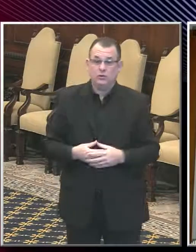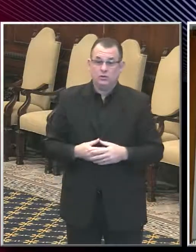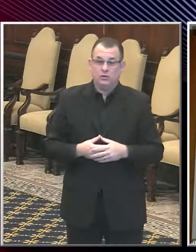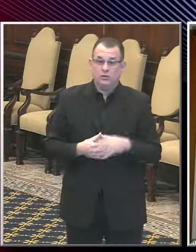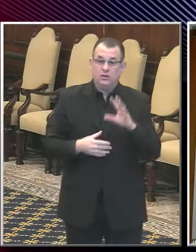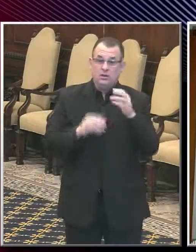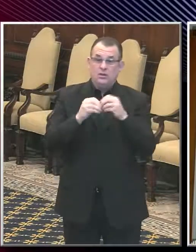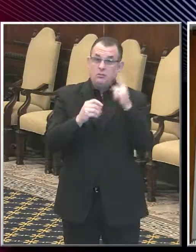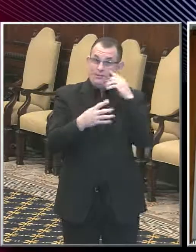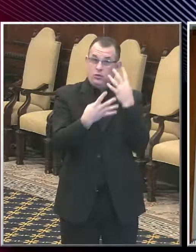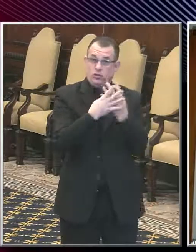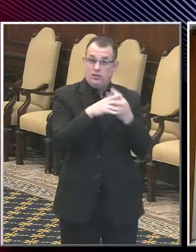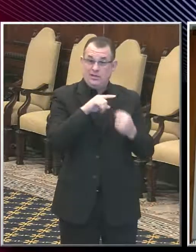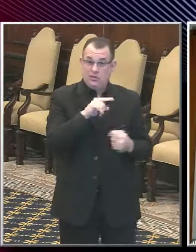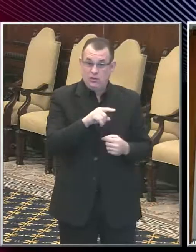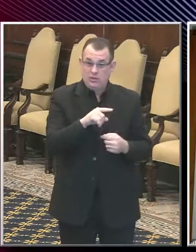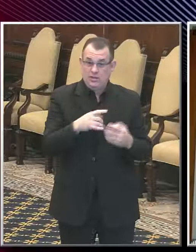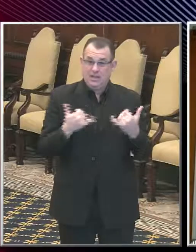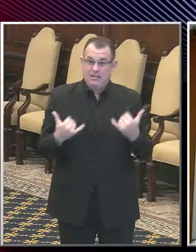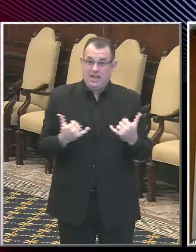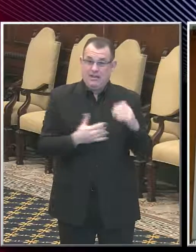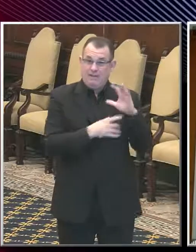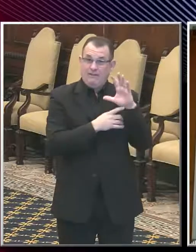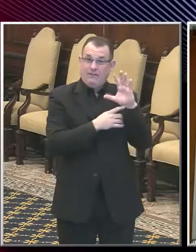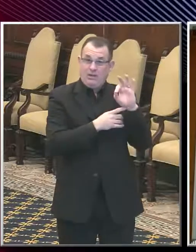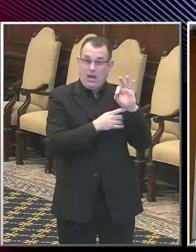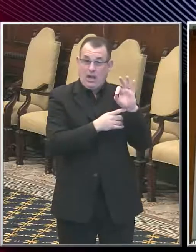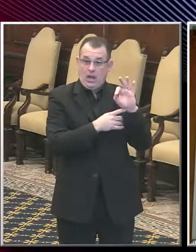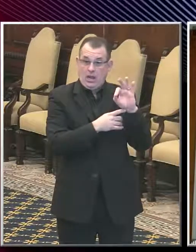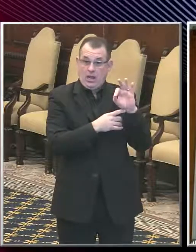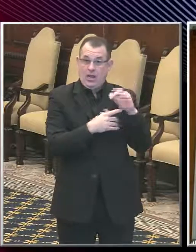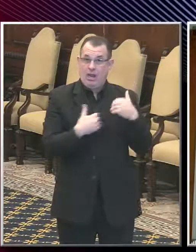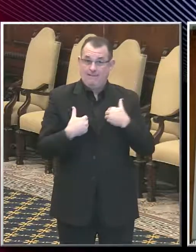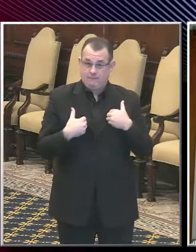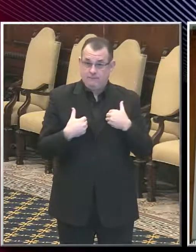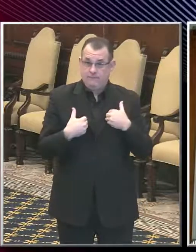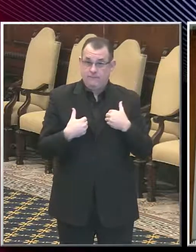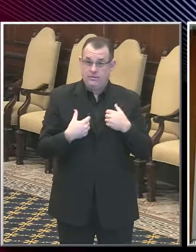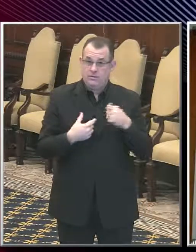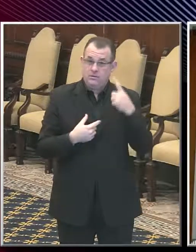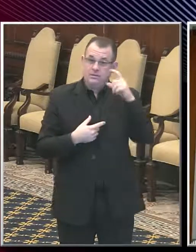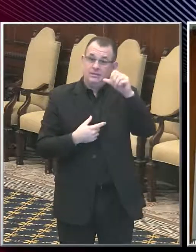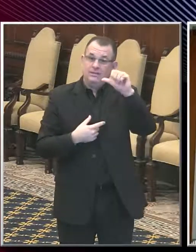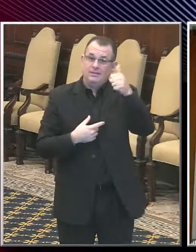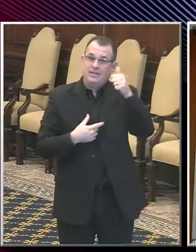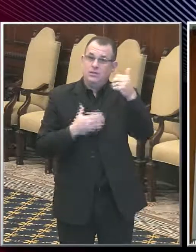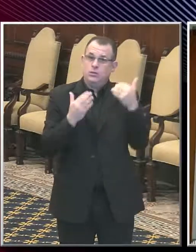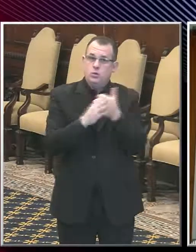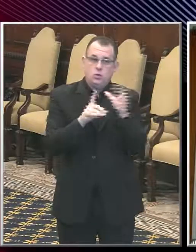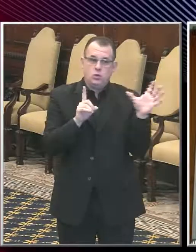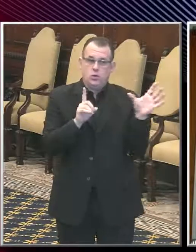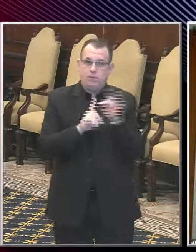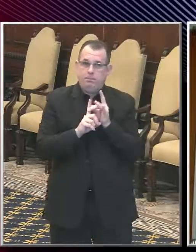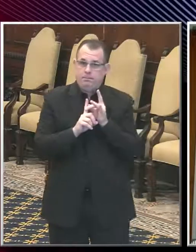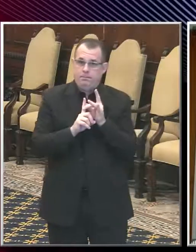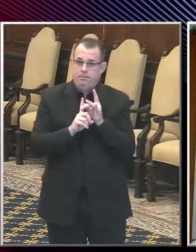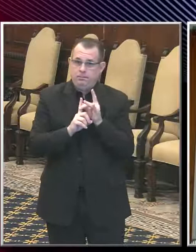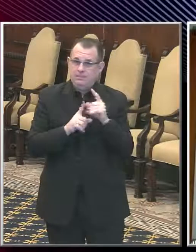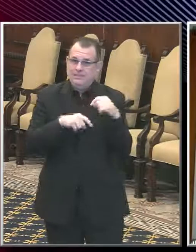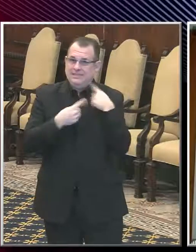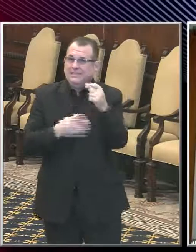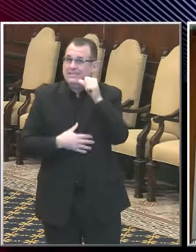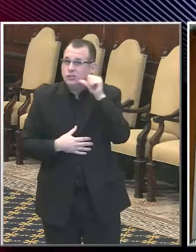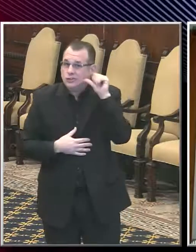jail. We currently have 59 inmates with active infection, including 10 new that tested positive since yesterday, and 4 others who recovered and been removed